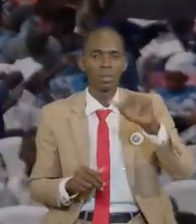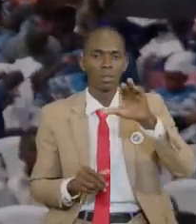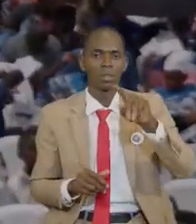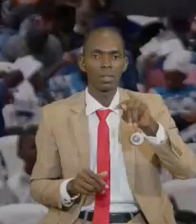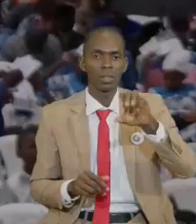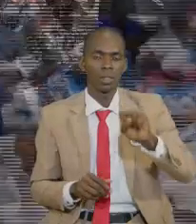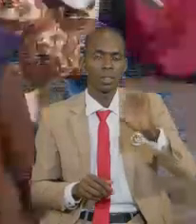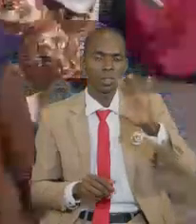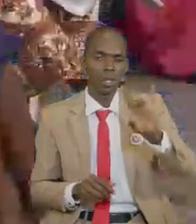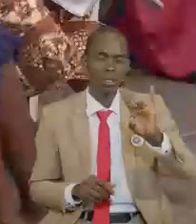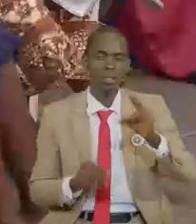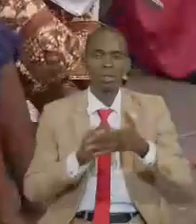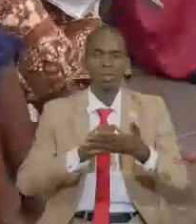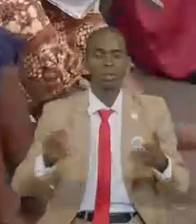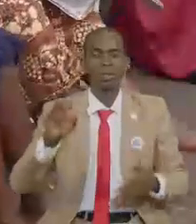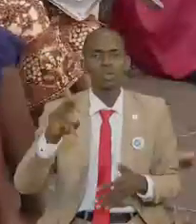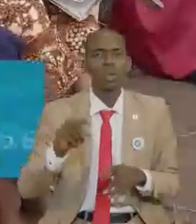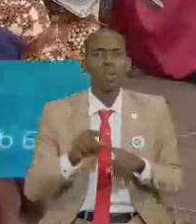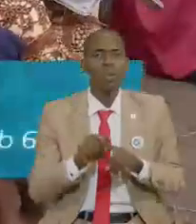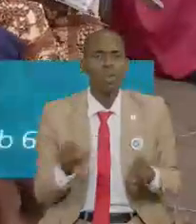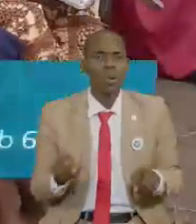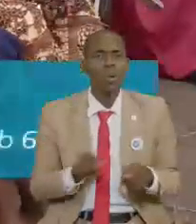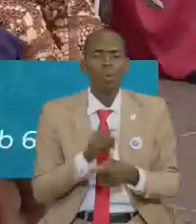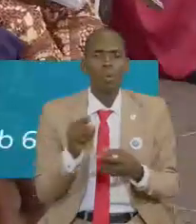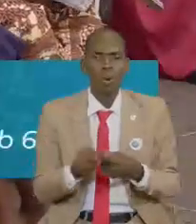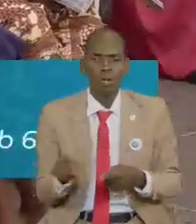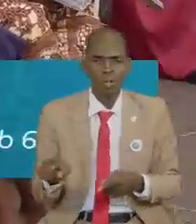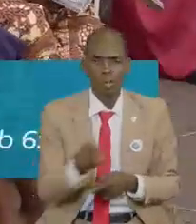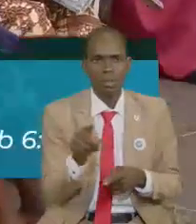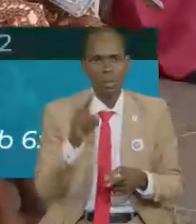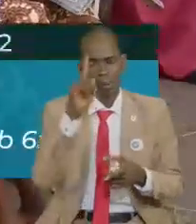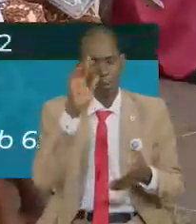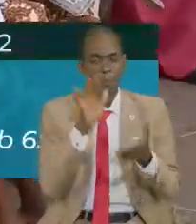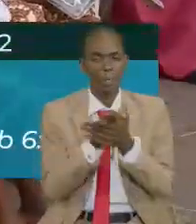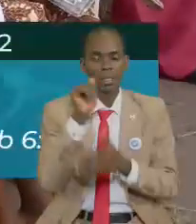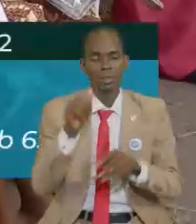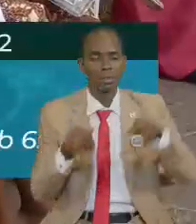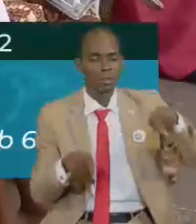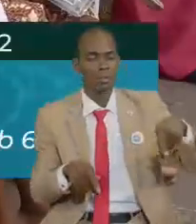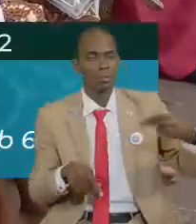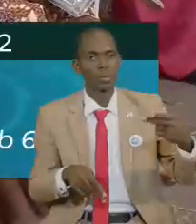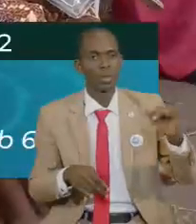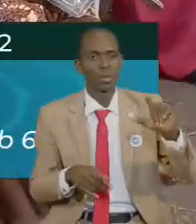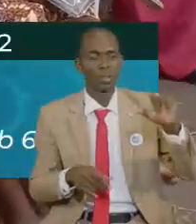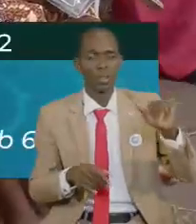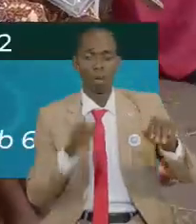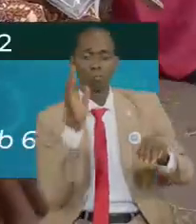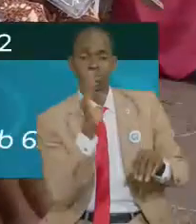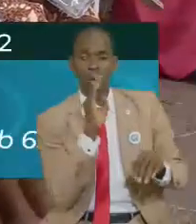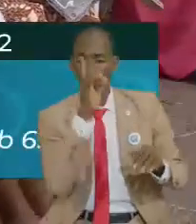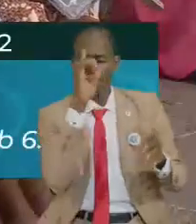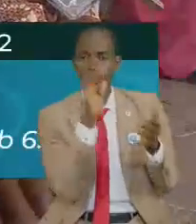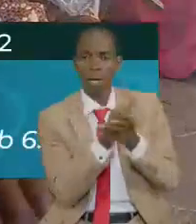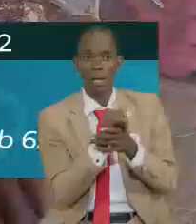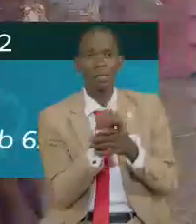12. But when they believed Philip preaching the things concerning